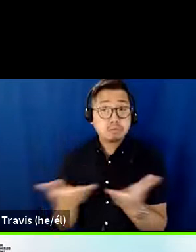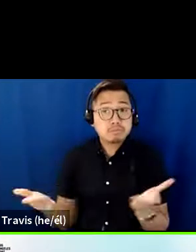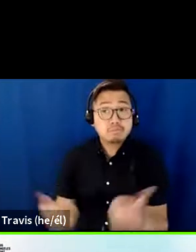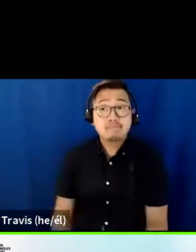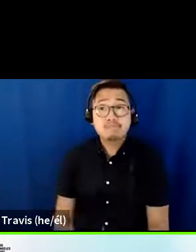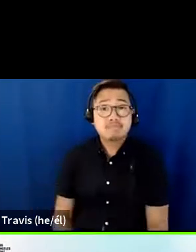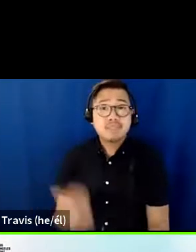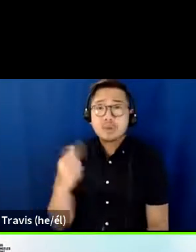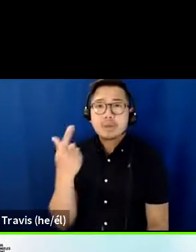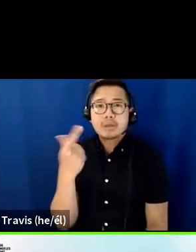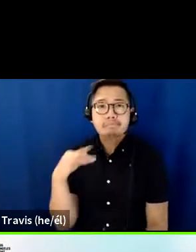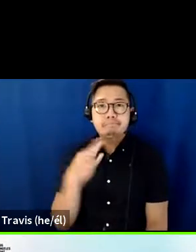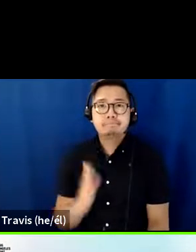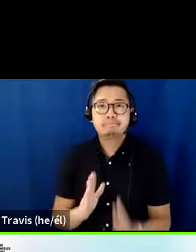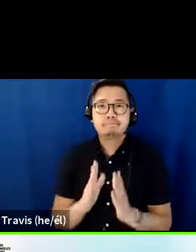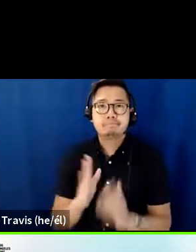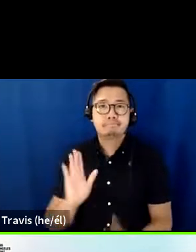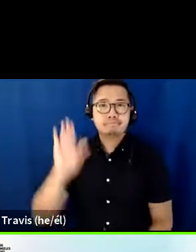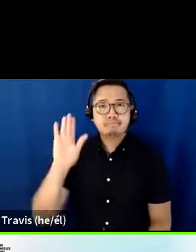jump in.